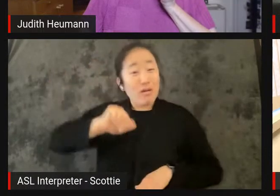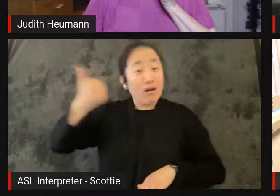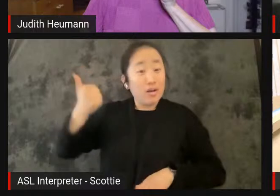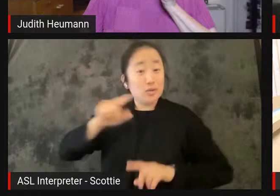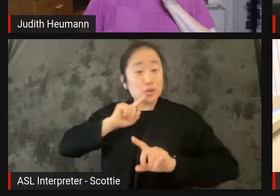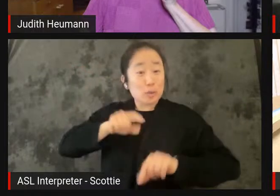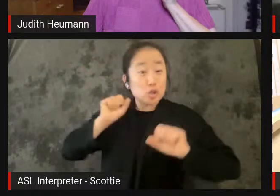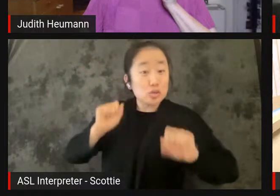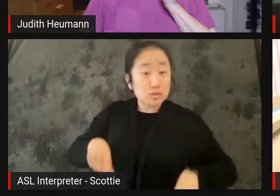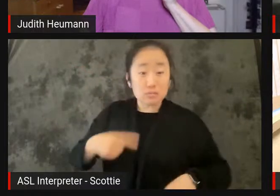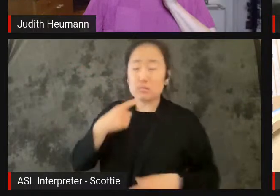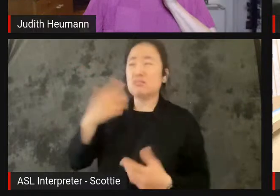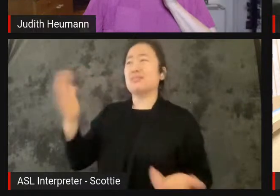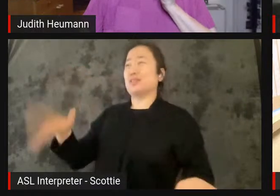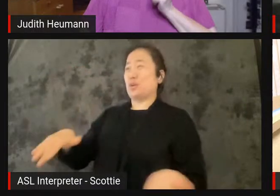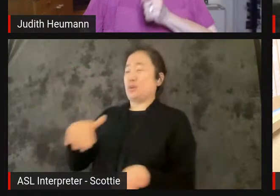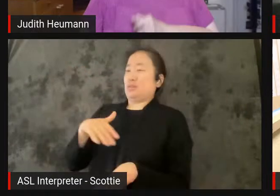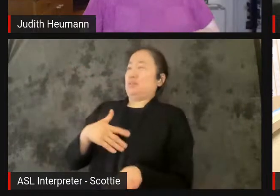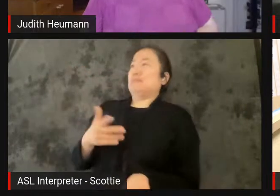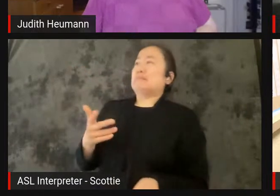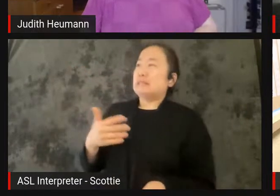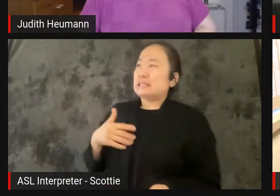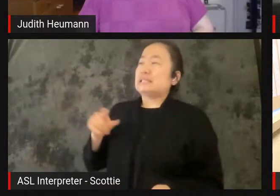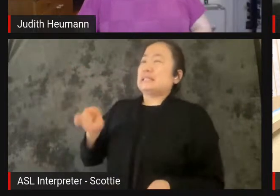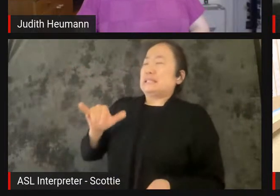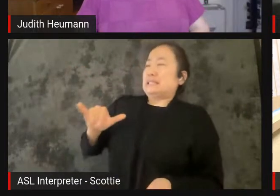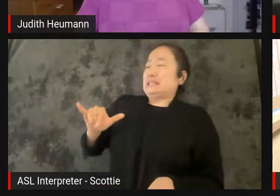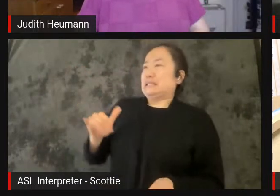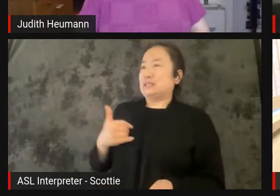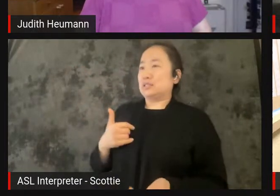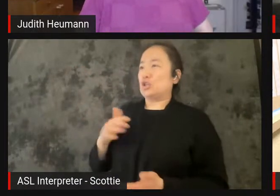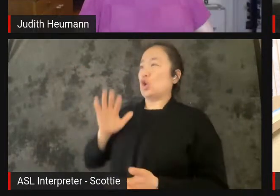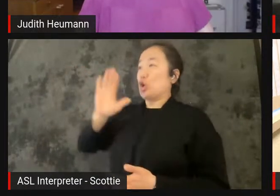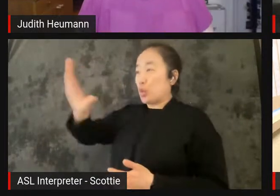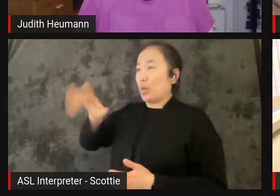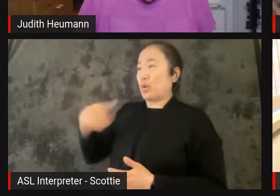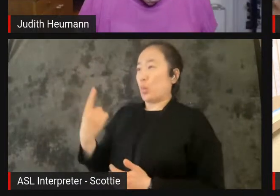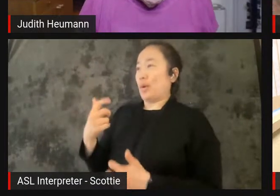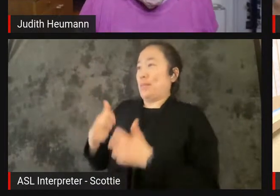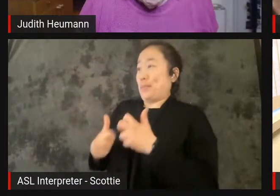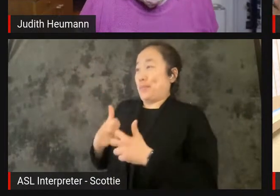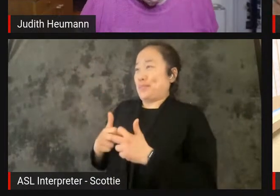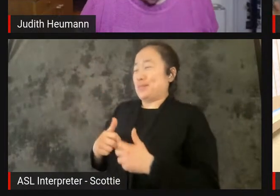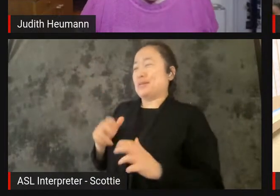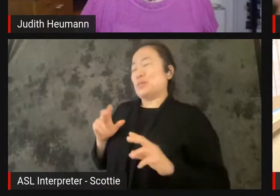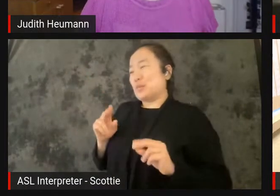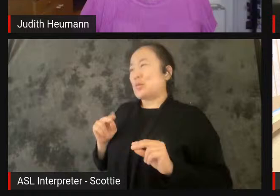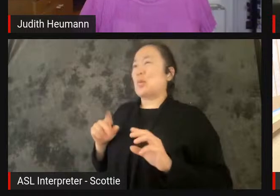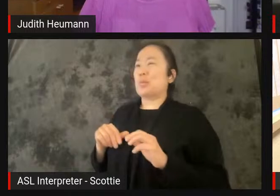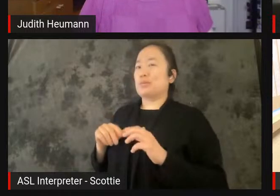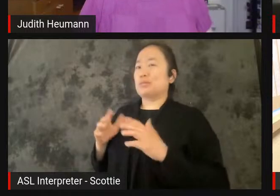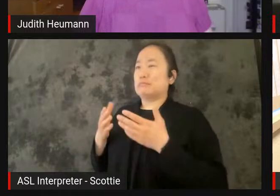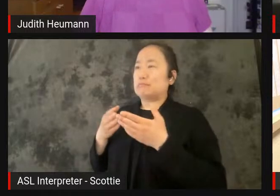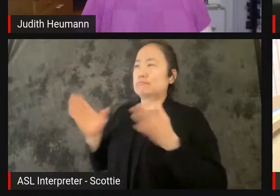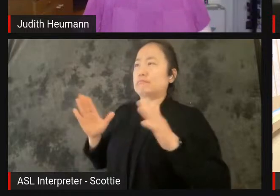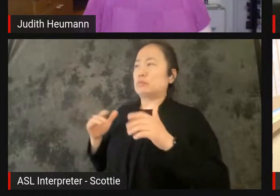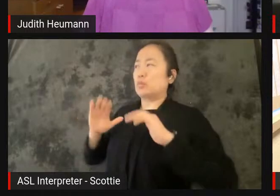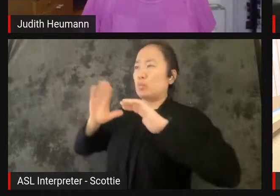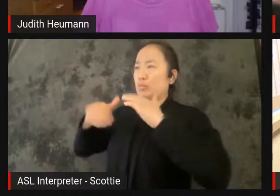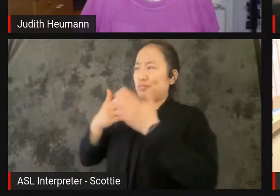know what, society, this is a collective problem. It's not the problem of an individual, although our society is not set up for that quite yet. But here's how we